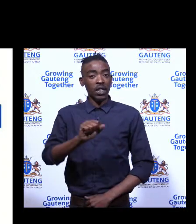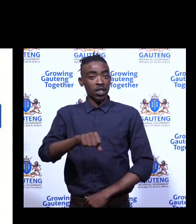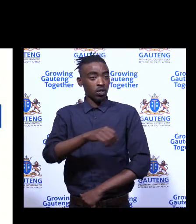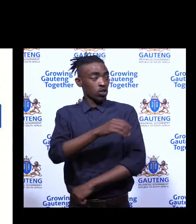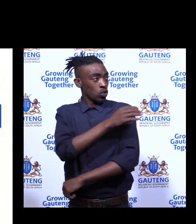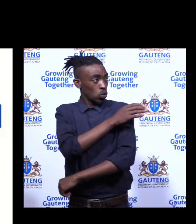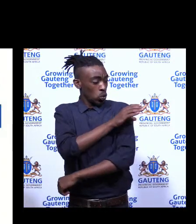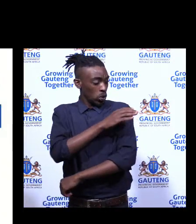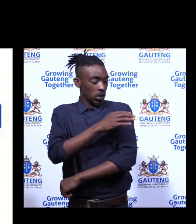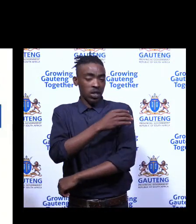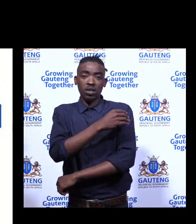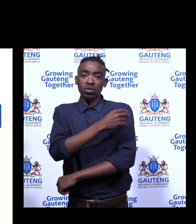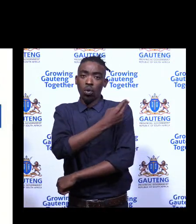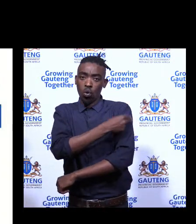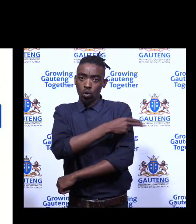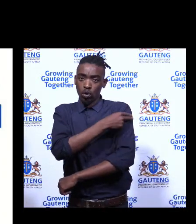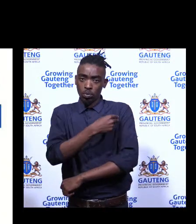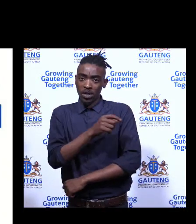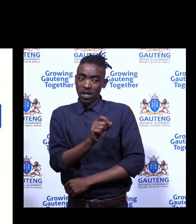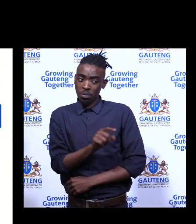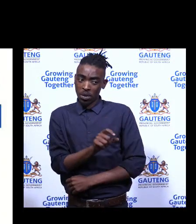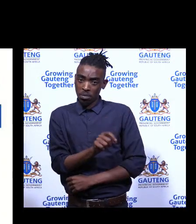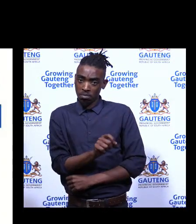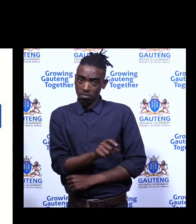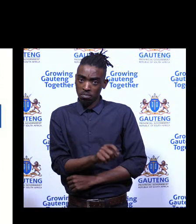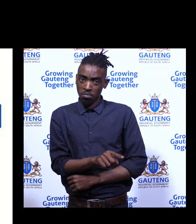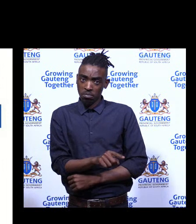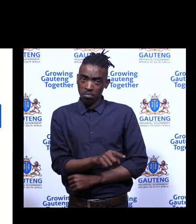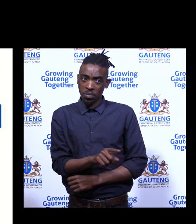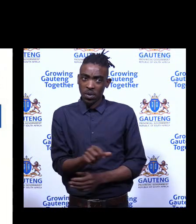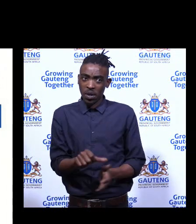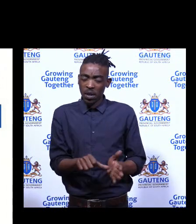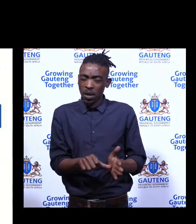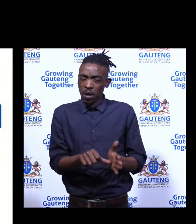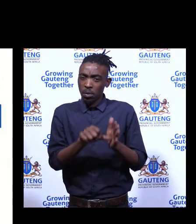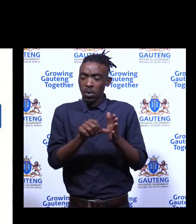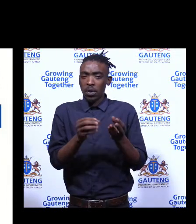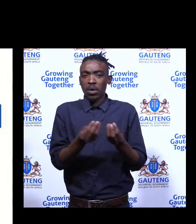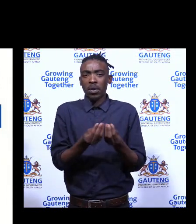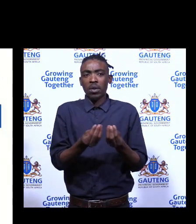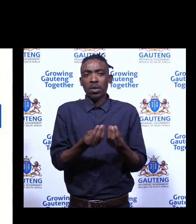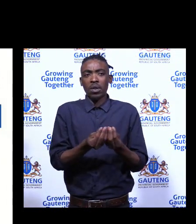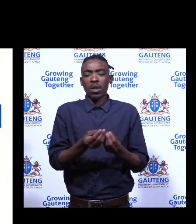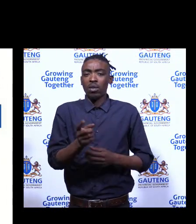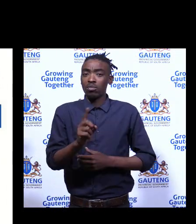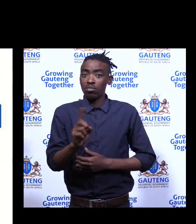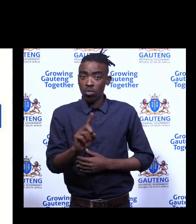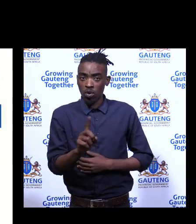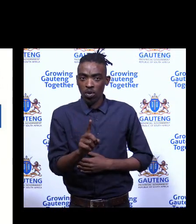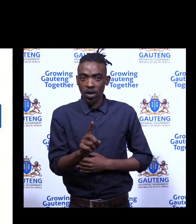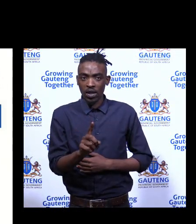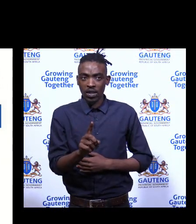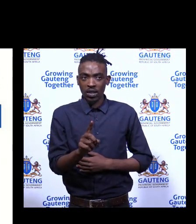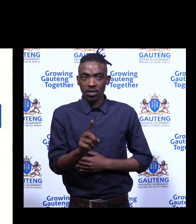health facilities, and I think one of the important things that needs to happen, we need to strengthen